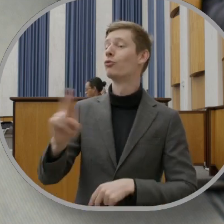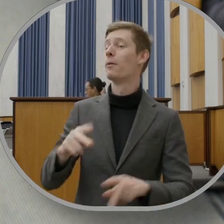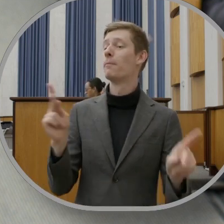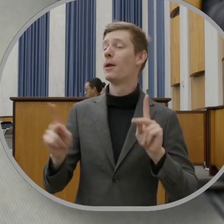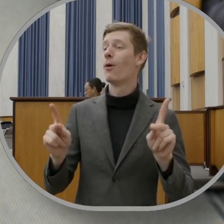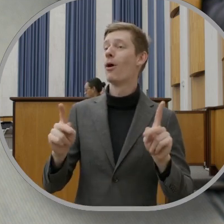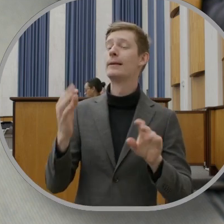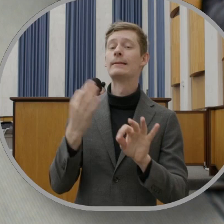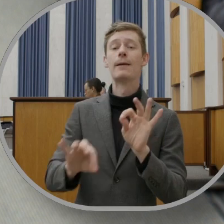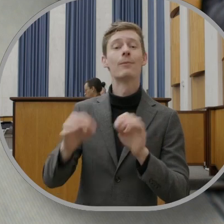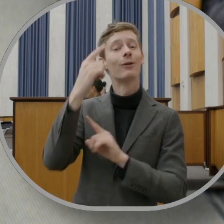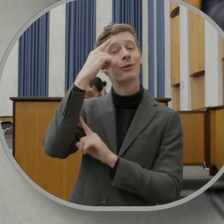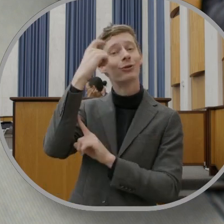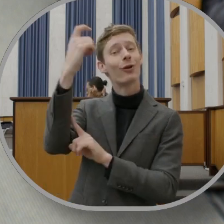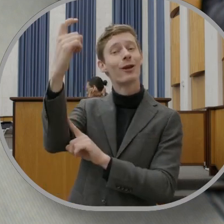dream again.